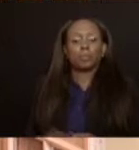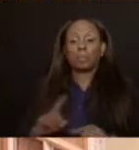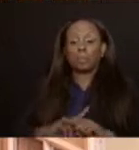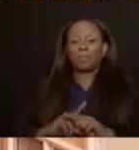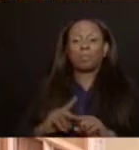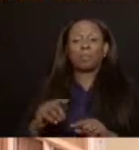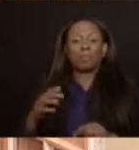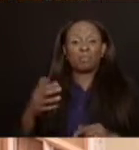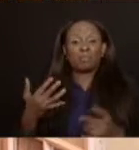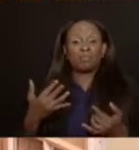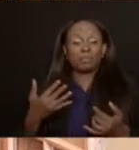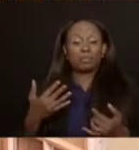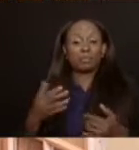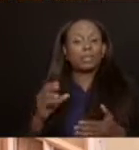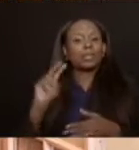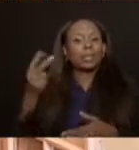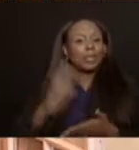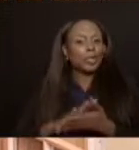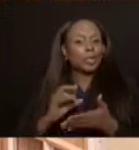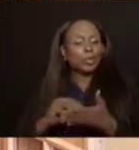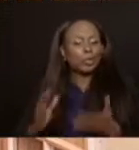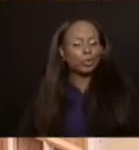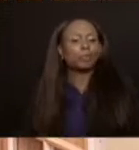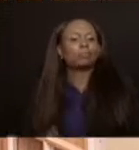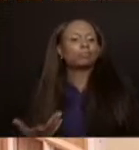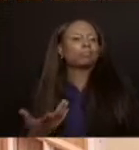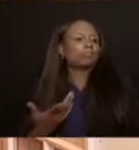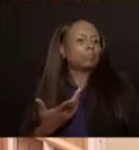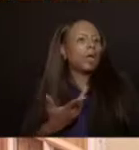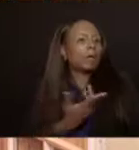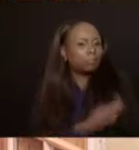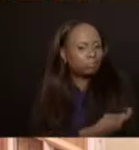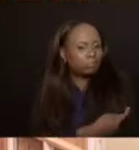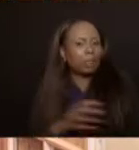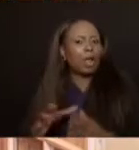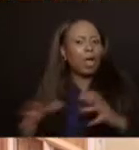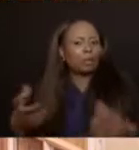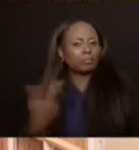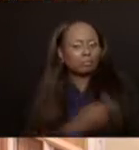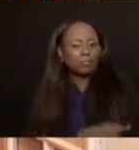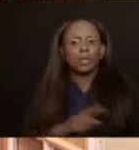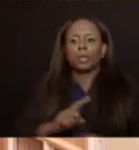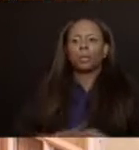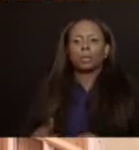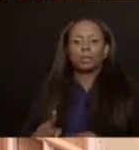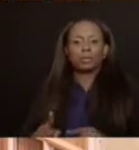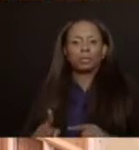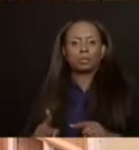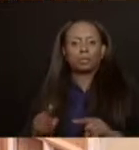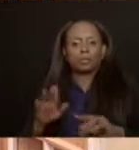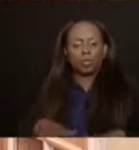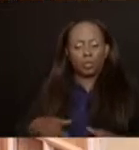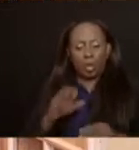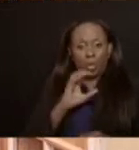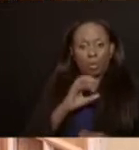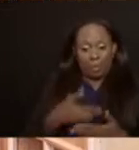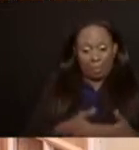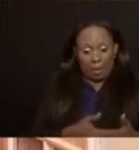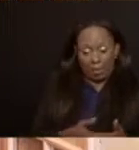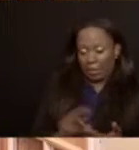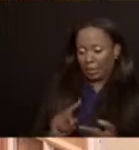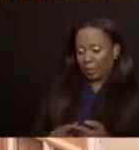and 12, we're waiting for the approval of the vaccine for those, so they remain outside of the scope for now. But let